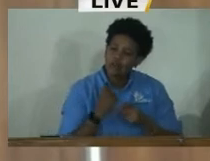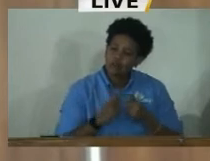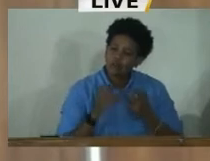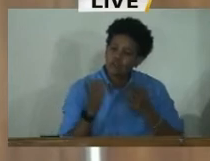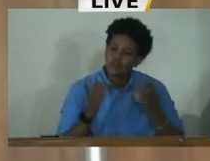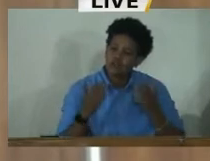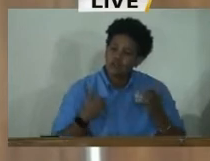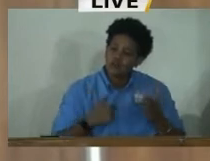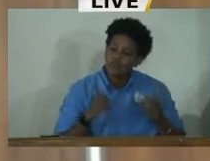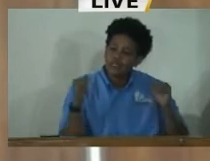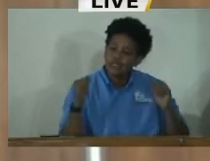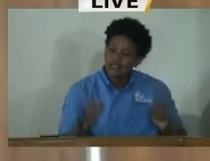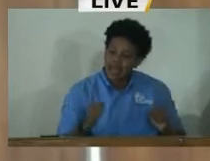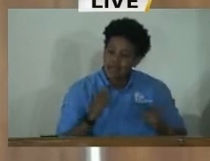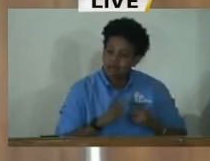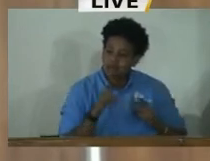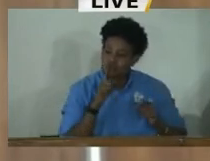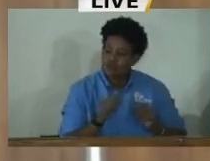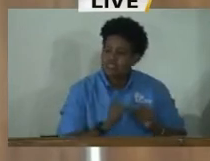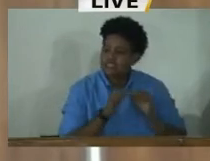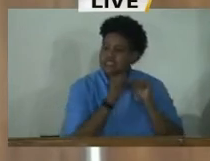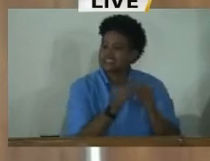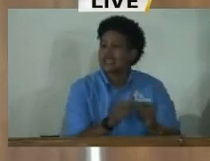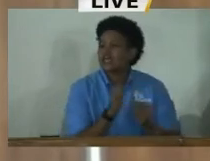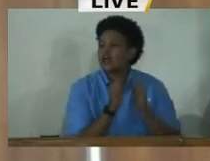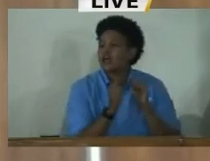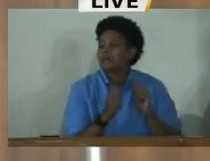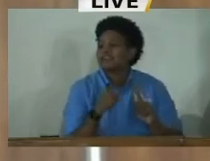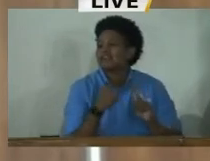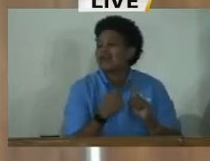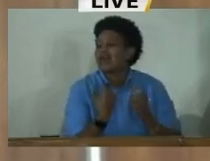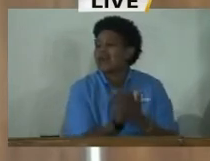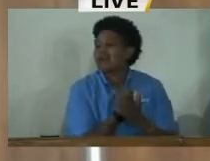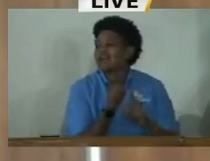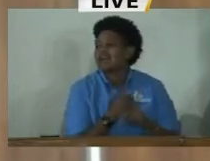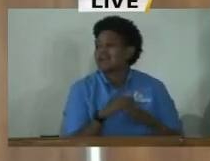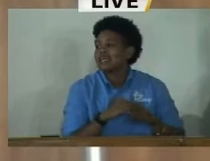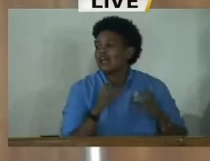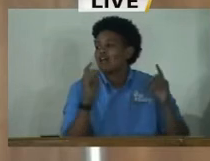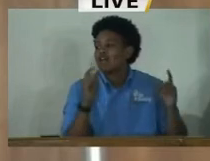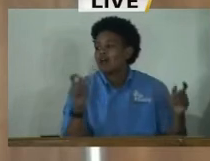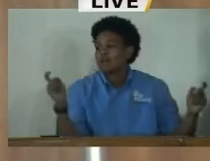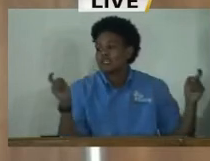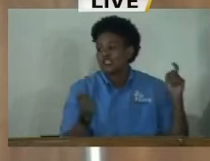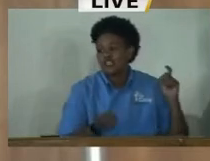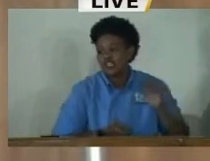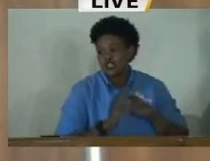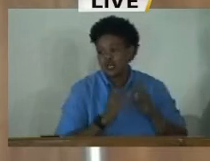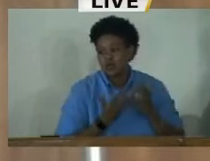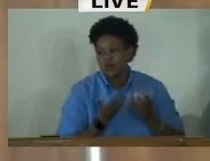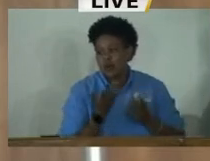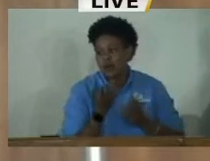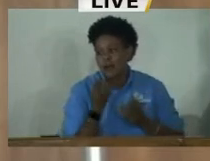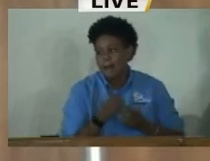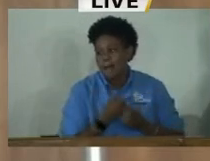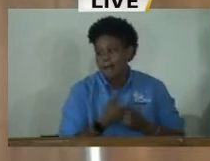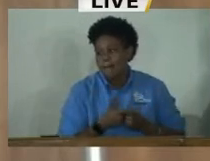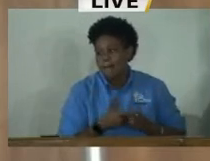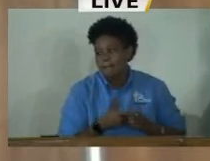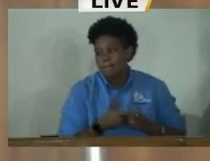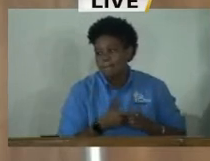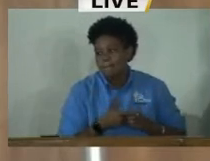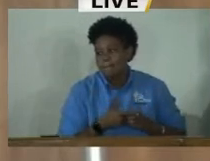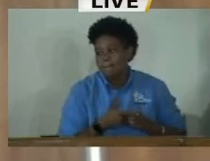which we can or have sustained competitive advantage in a rapidly changing world, Madam Speaker. Our